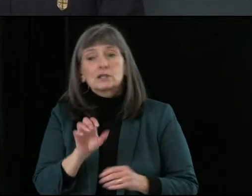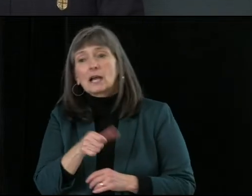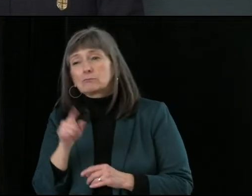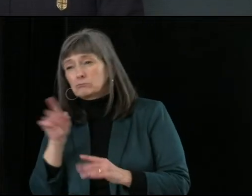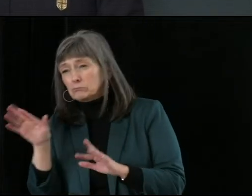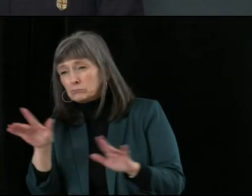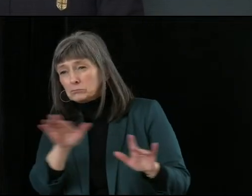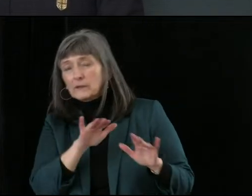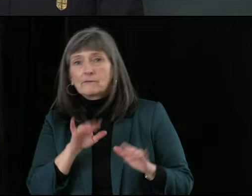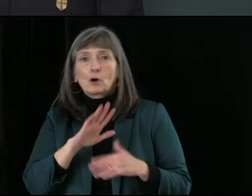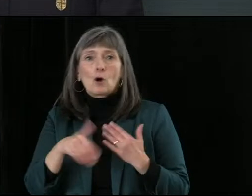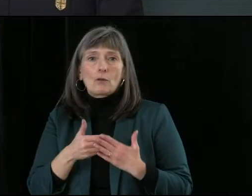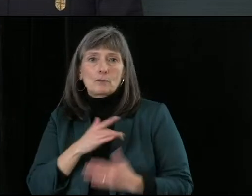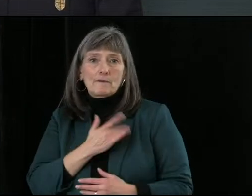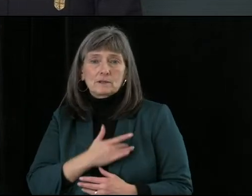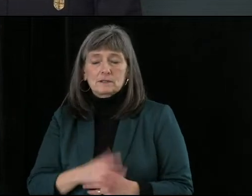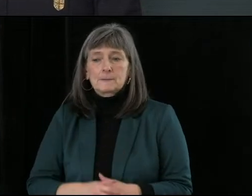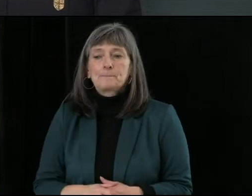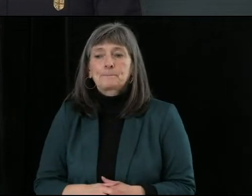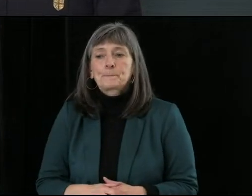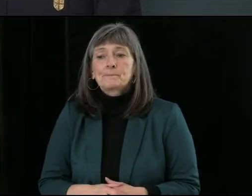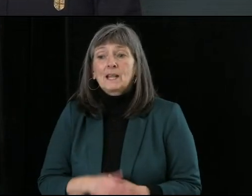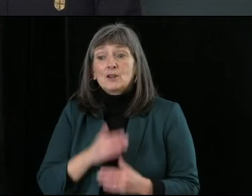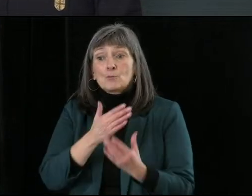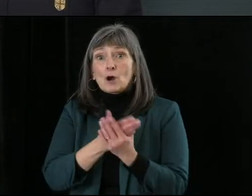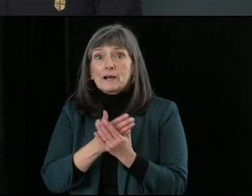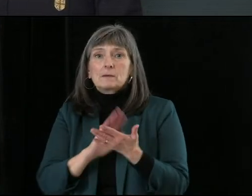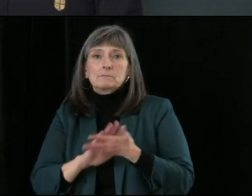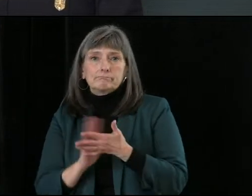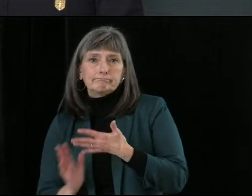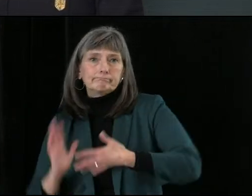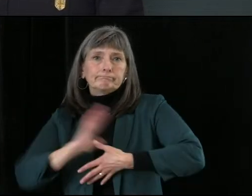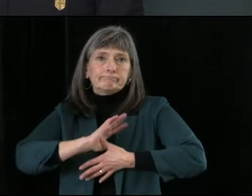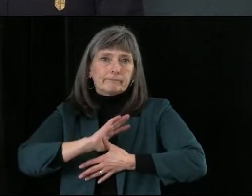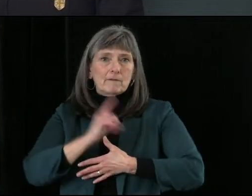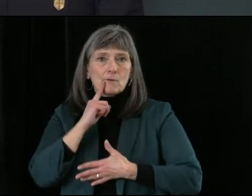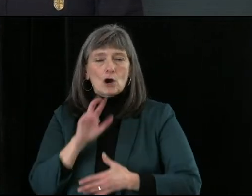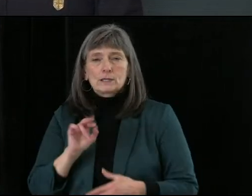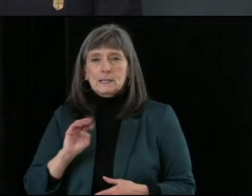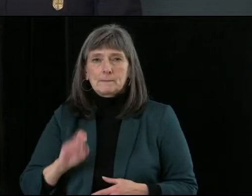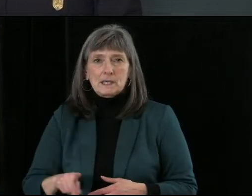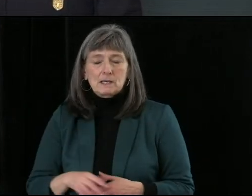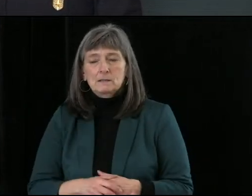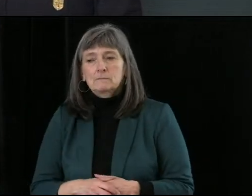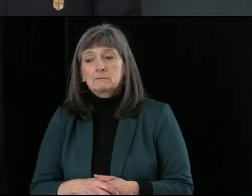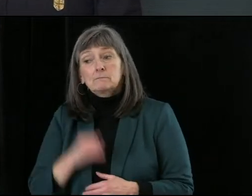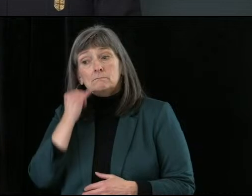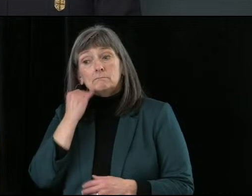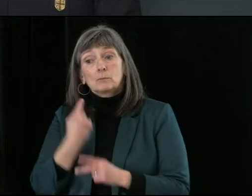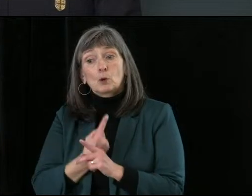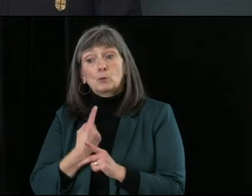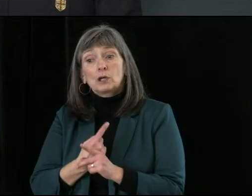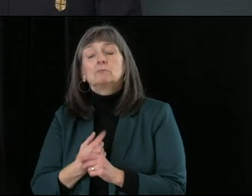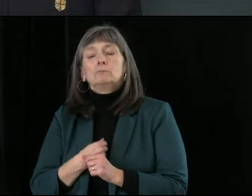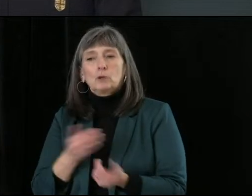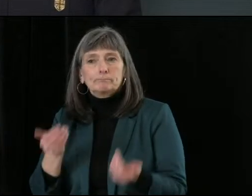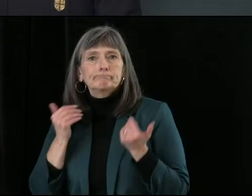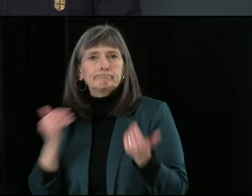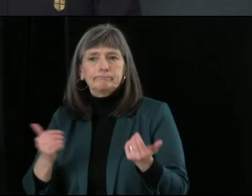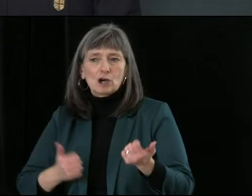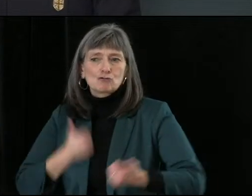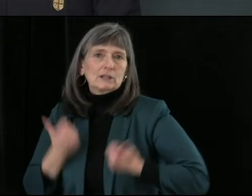our province. These files are high priority for the RCMP, and when appropriate, charges are pursued